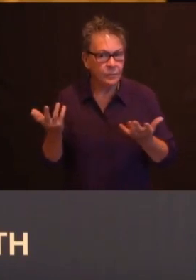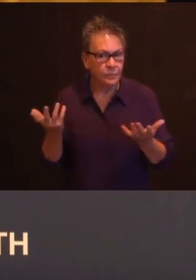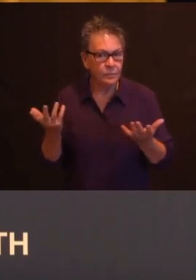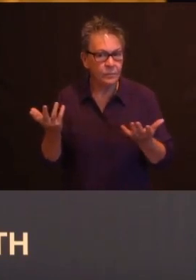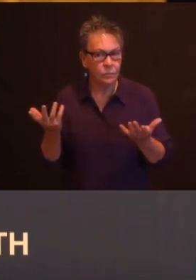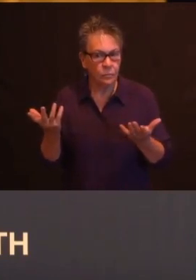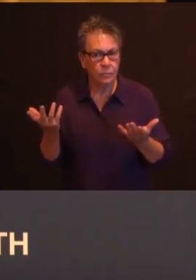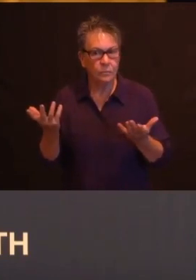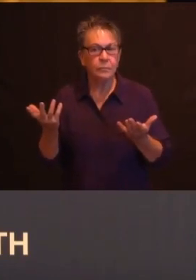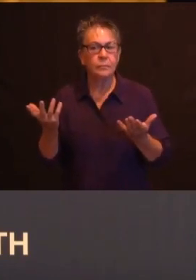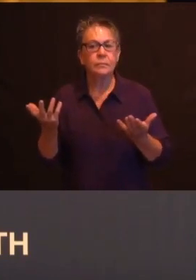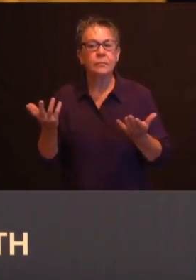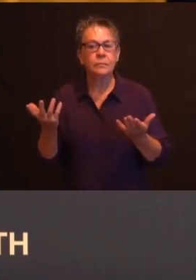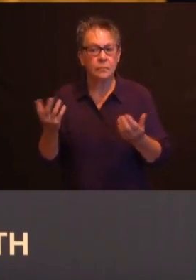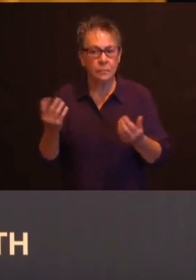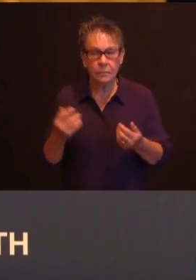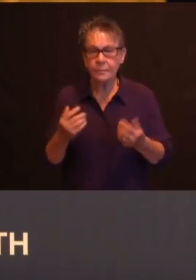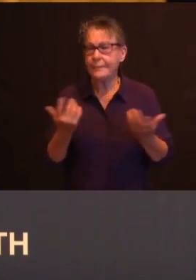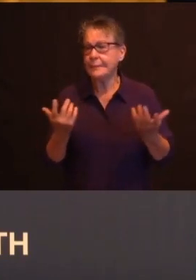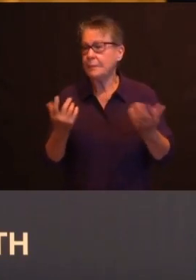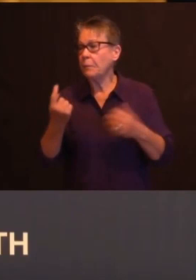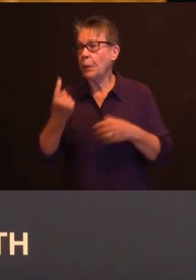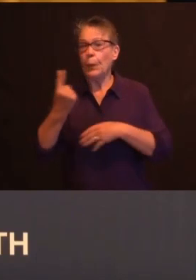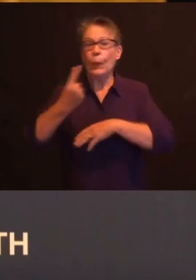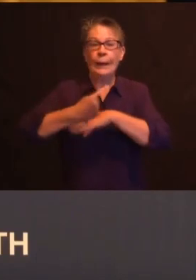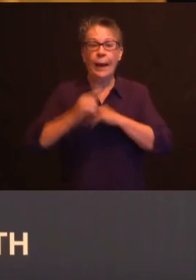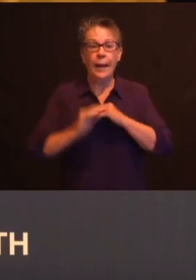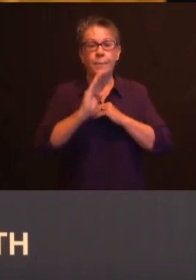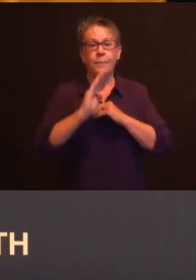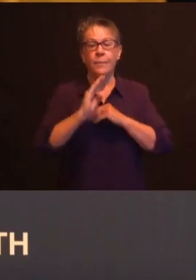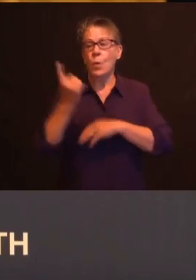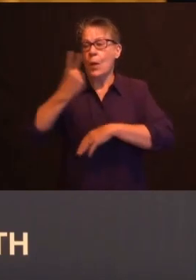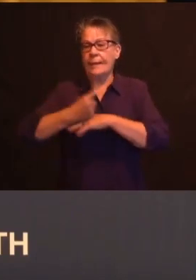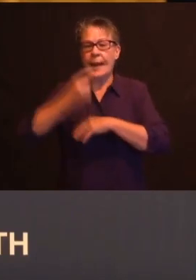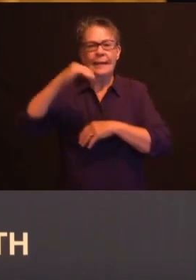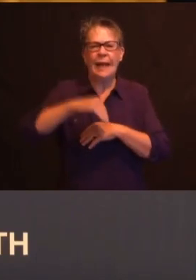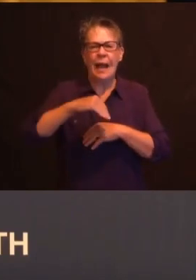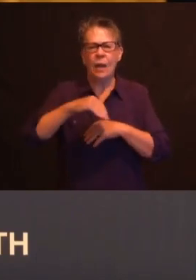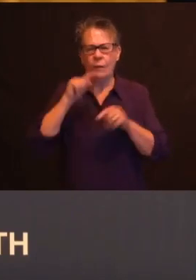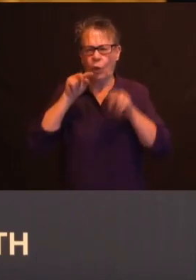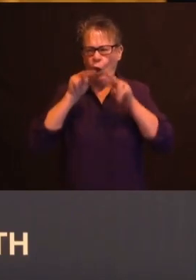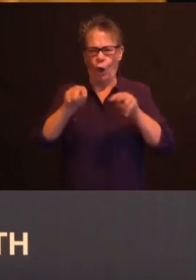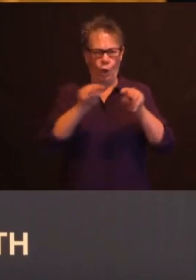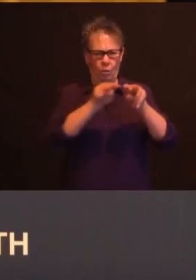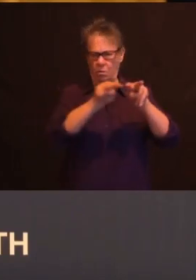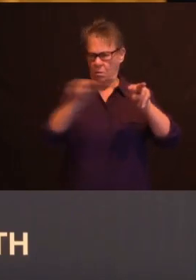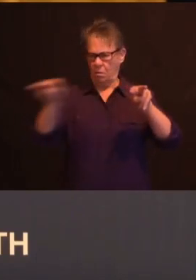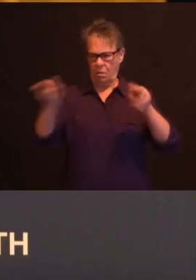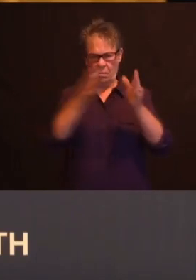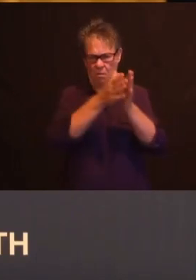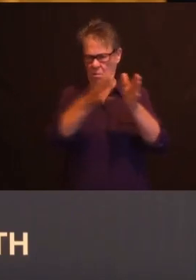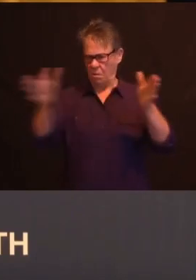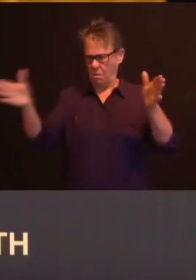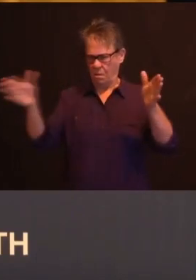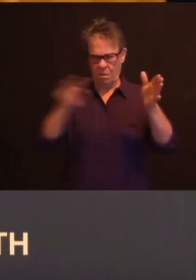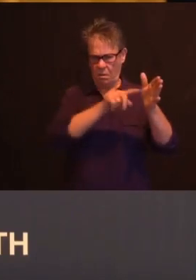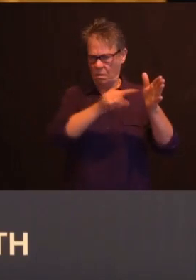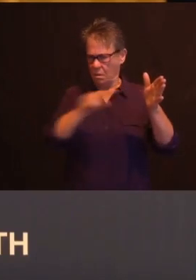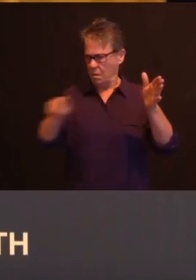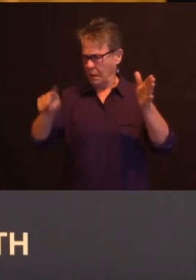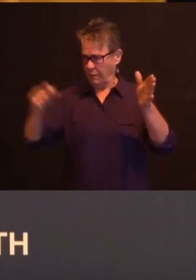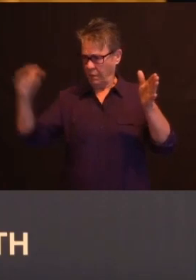define hotspot states, Judy and Tina and team are saying that it's data that's on a rolling 7-day